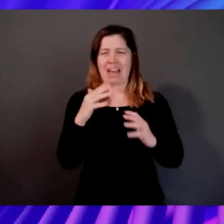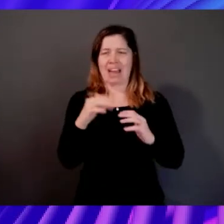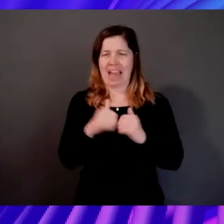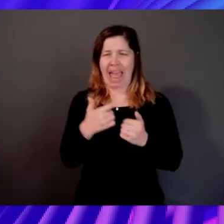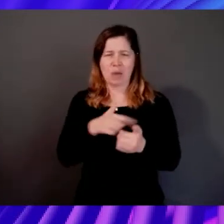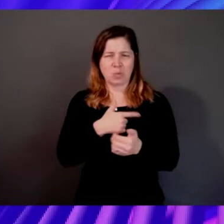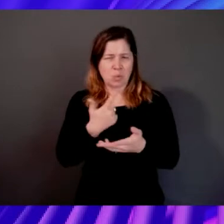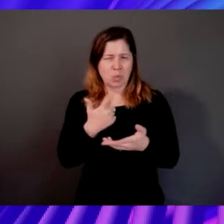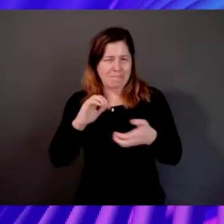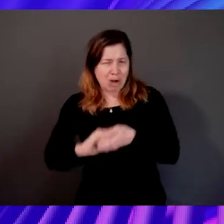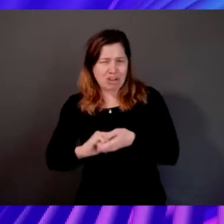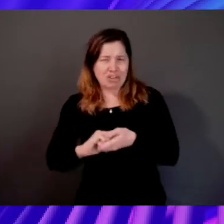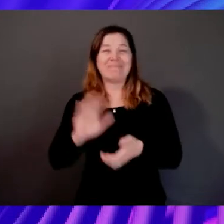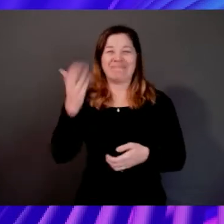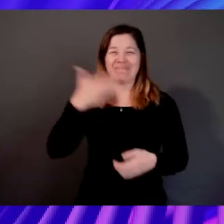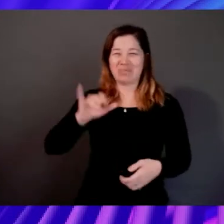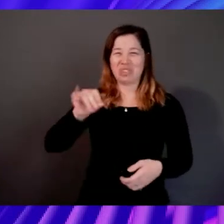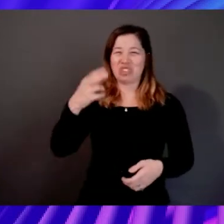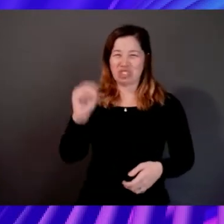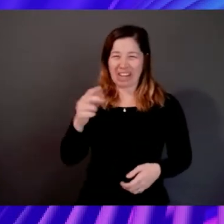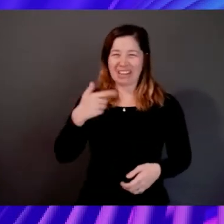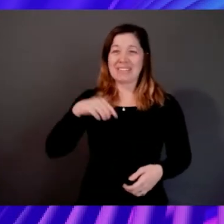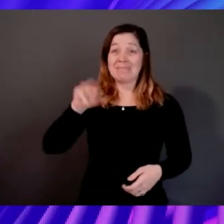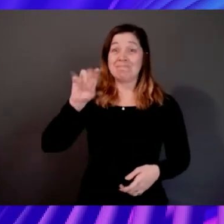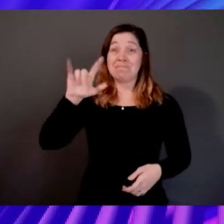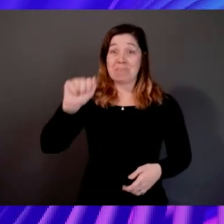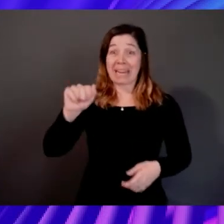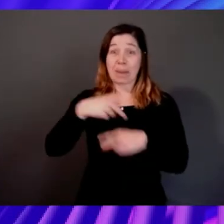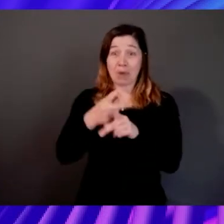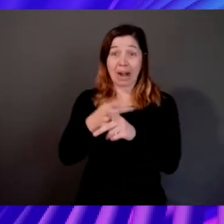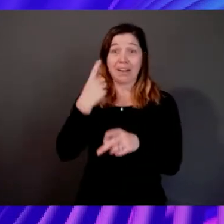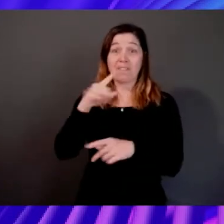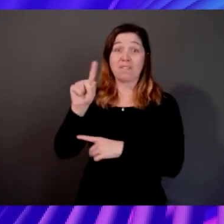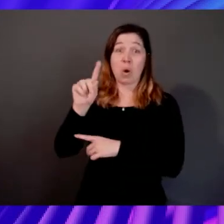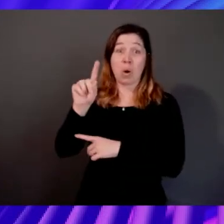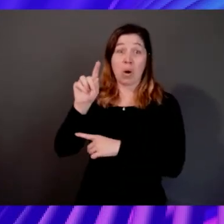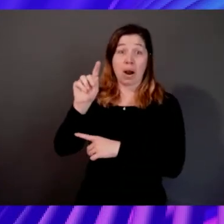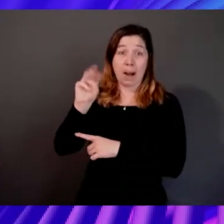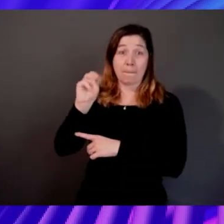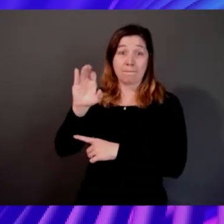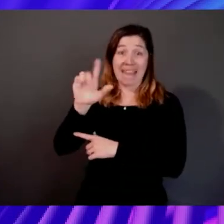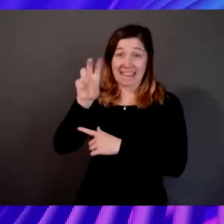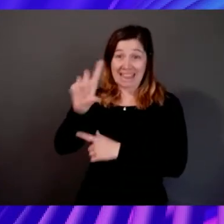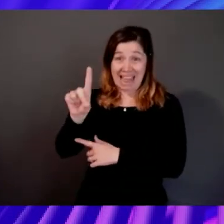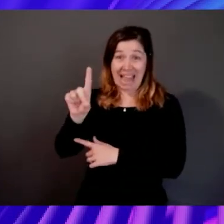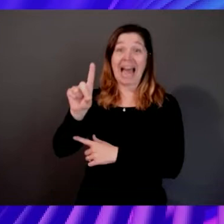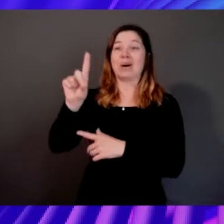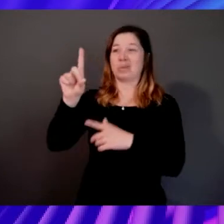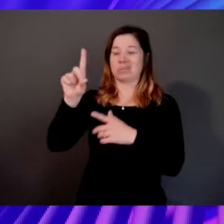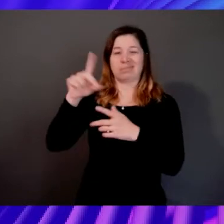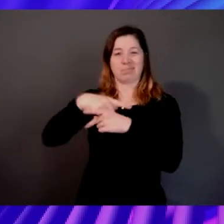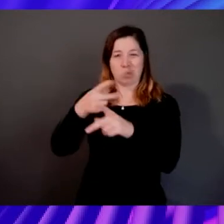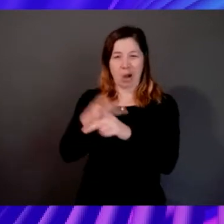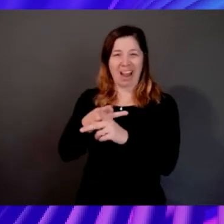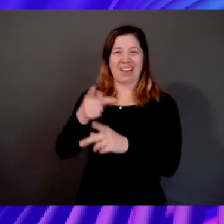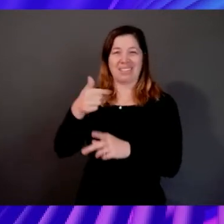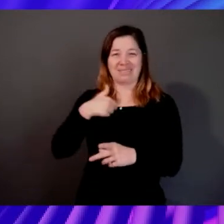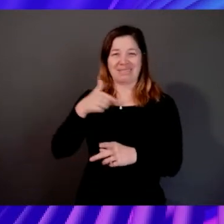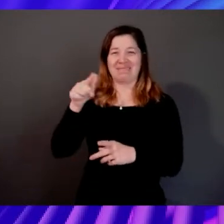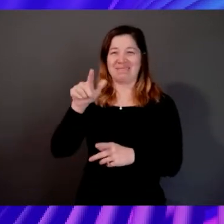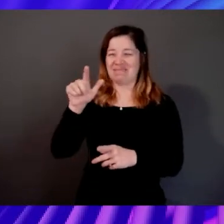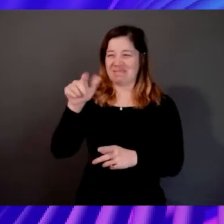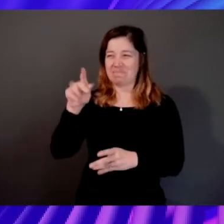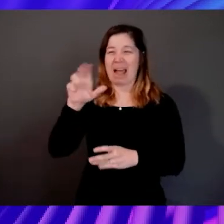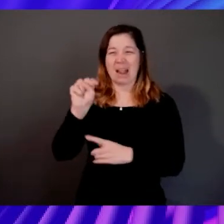I'm John Morello. I'm the VP of Product for the Prisma Cloud product at Palo Alto Networks. I was the CTO at Twistlock, which was a big